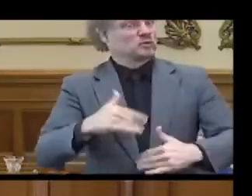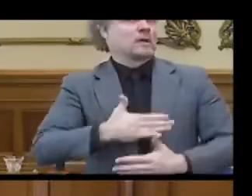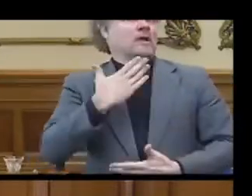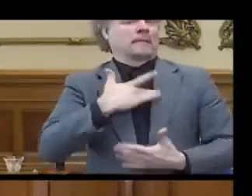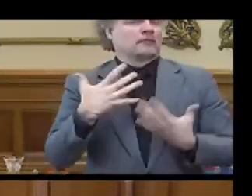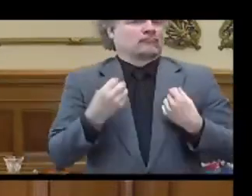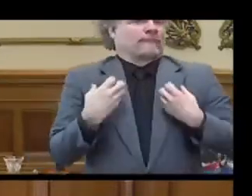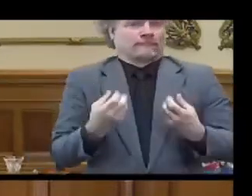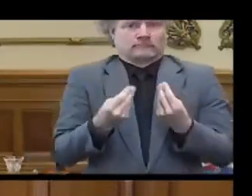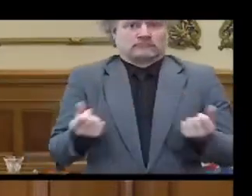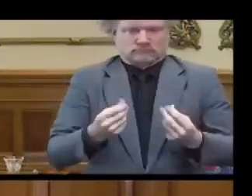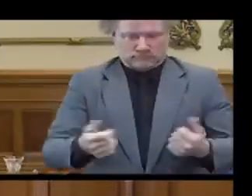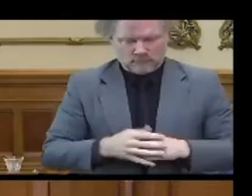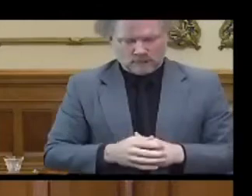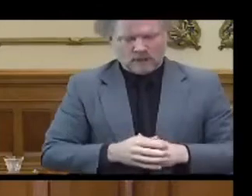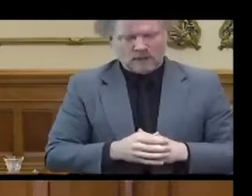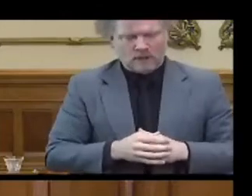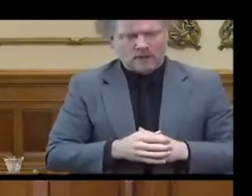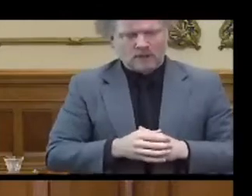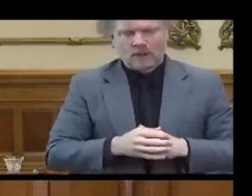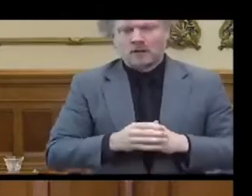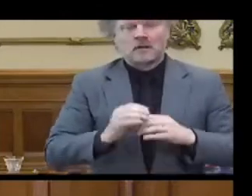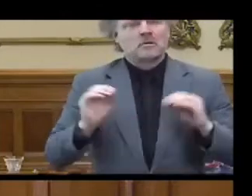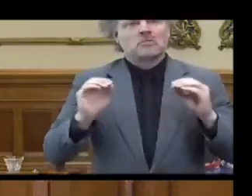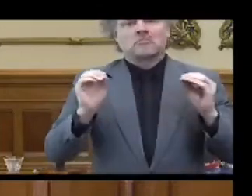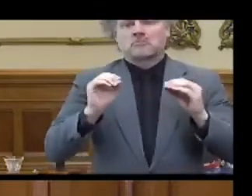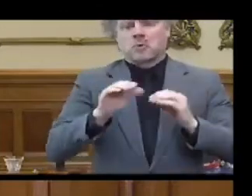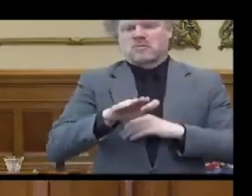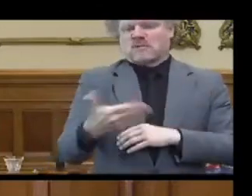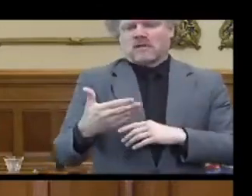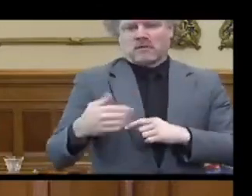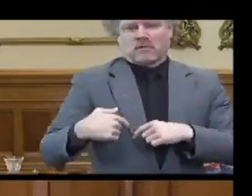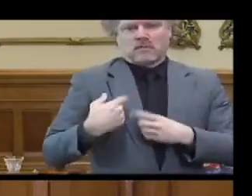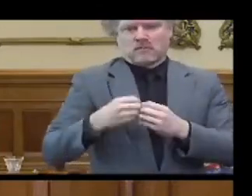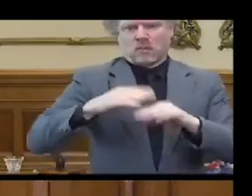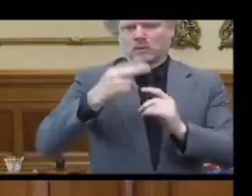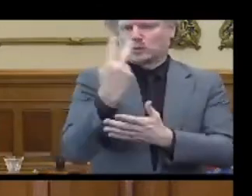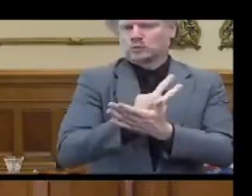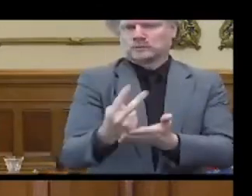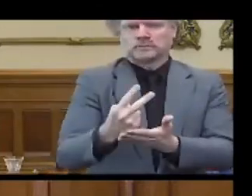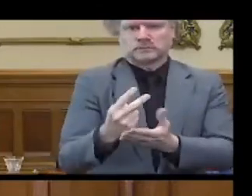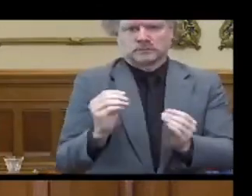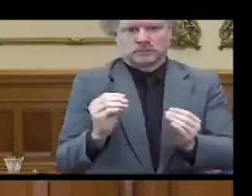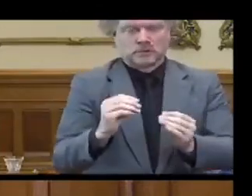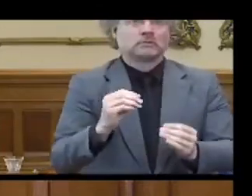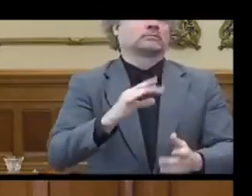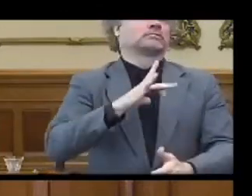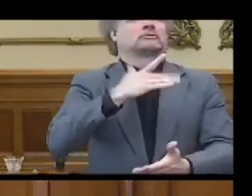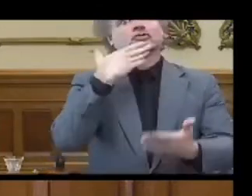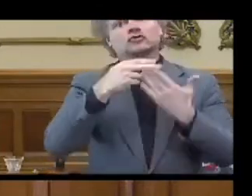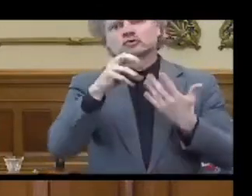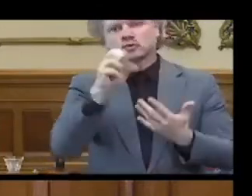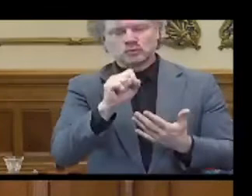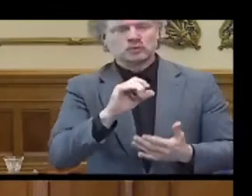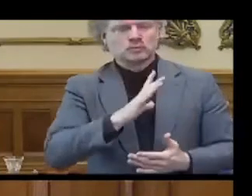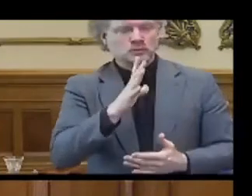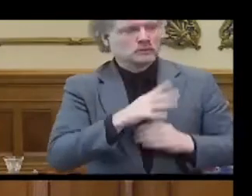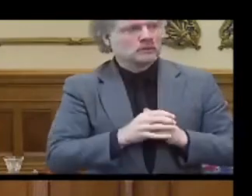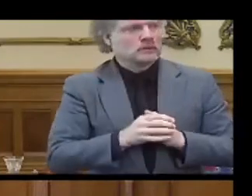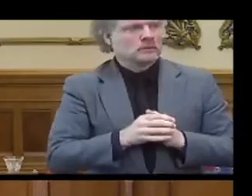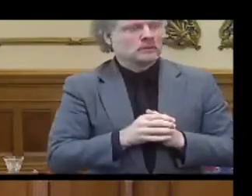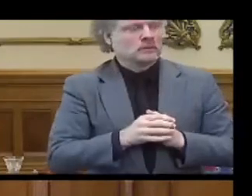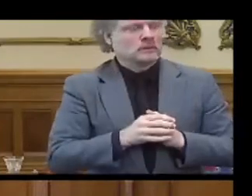with that. We haven't had a COVID-related death in over 2 weeks, and that's really good news.